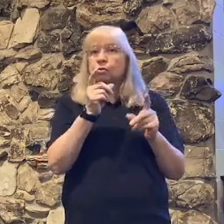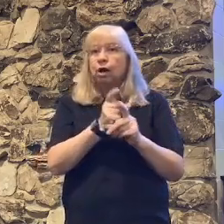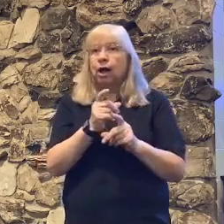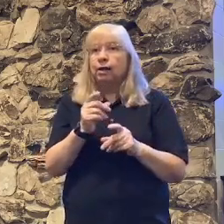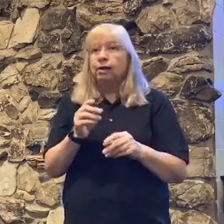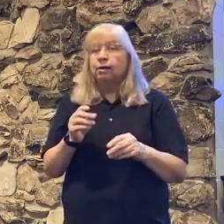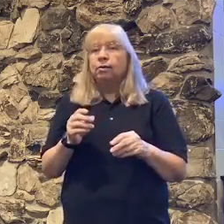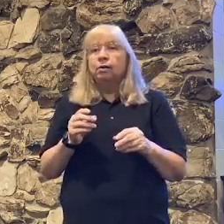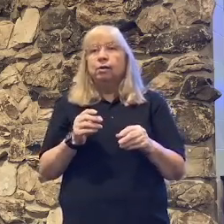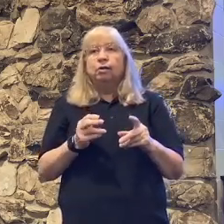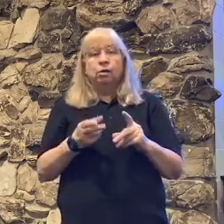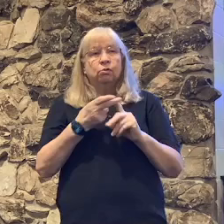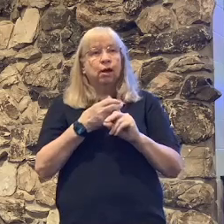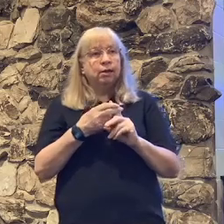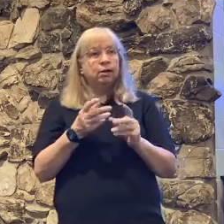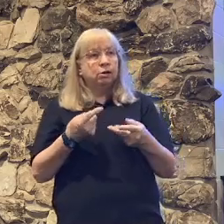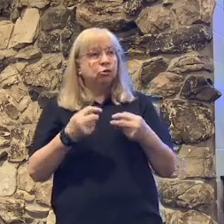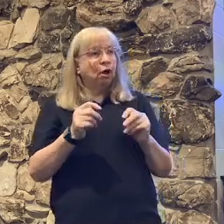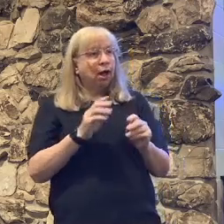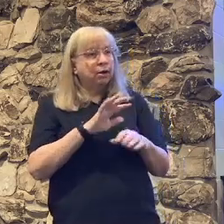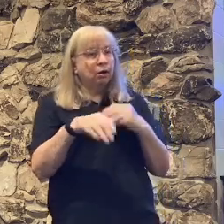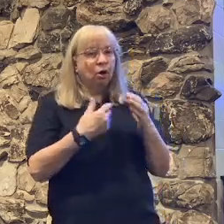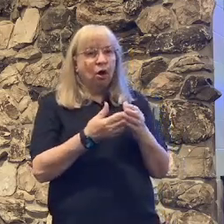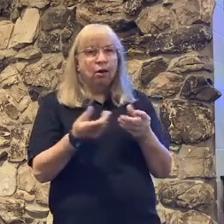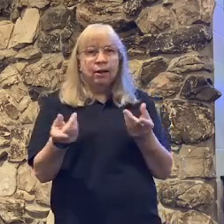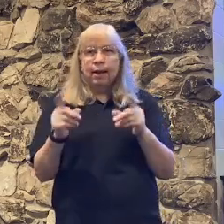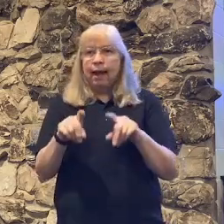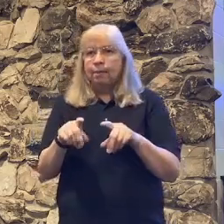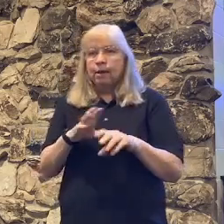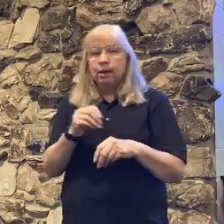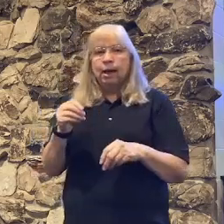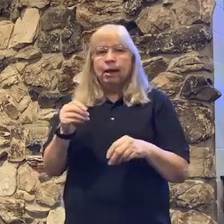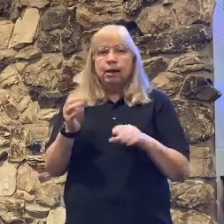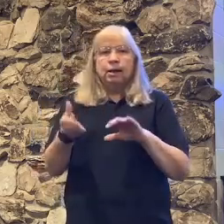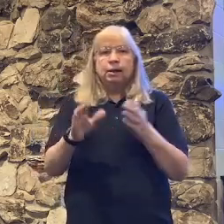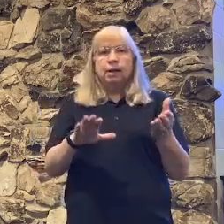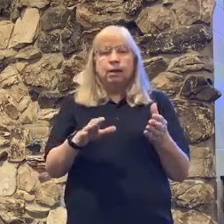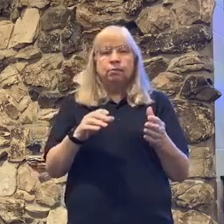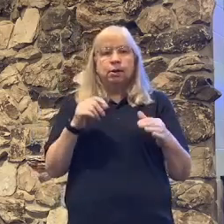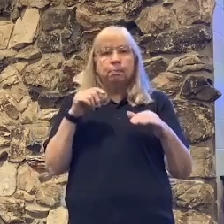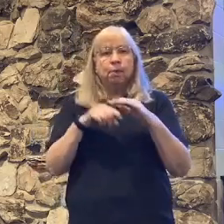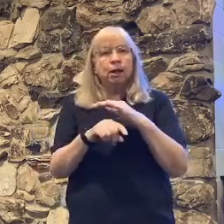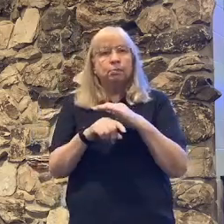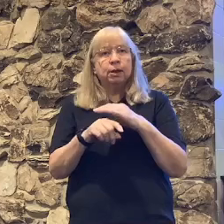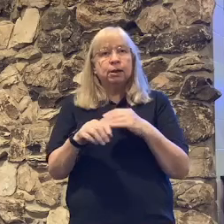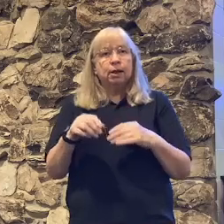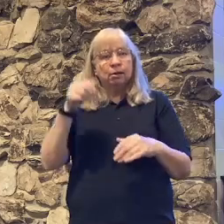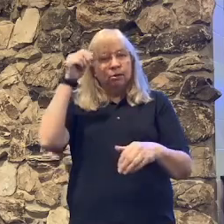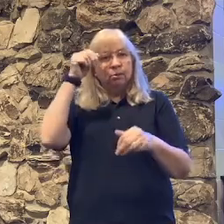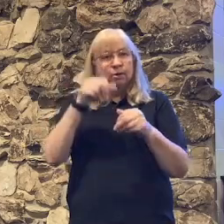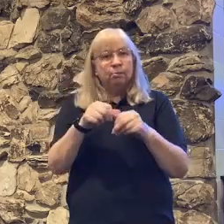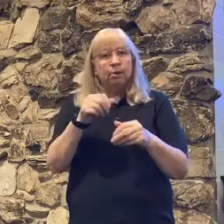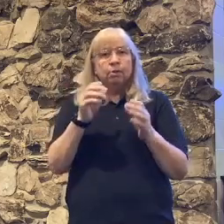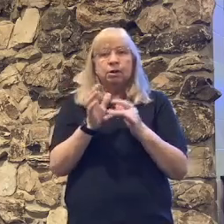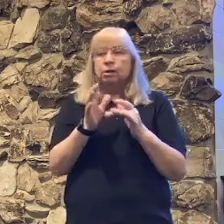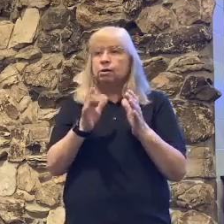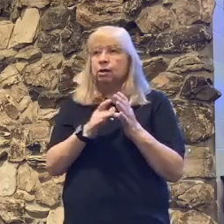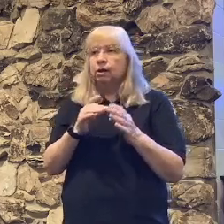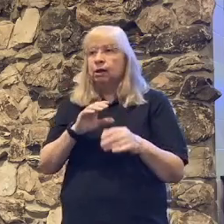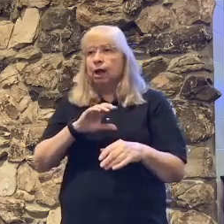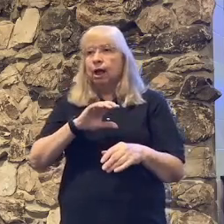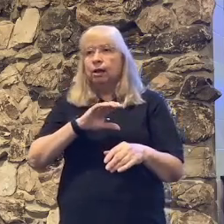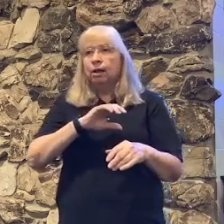and tried, and all of those things happened, and his death was punishment. Now remember, Jesus and the rest